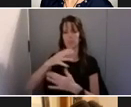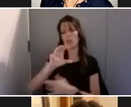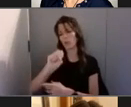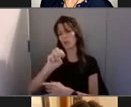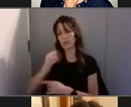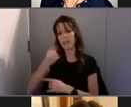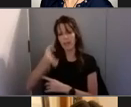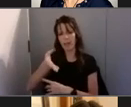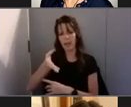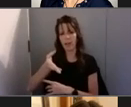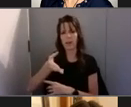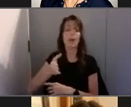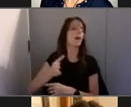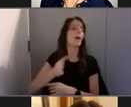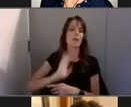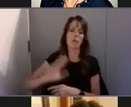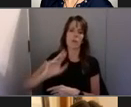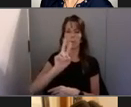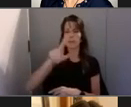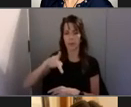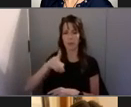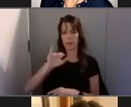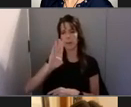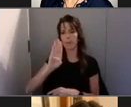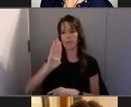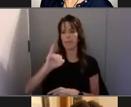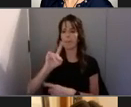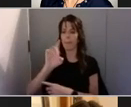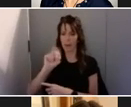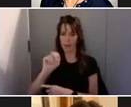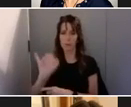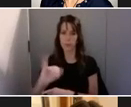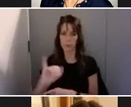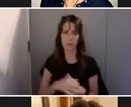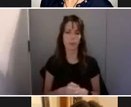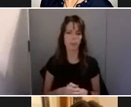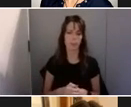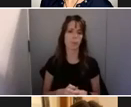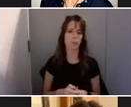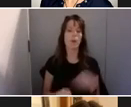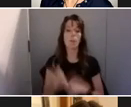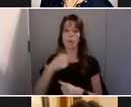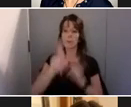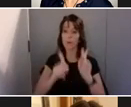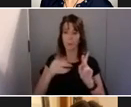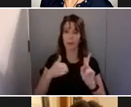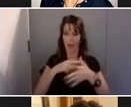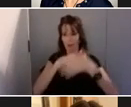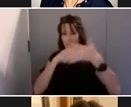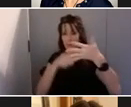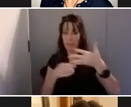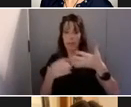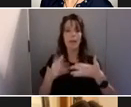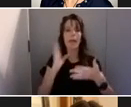and for former Vice President Joe Biden as well. So most of these have this, and it will tell you if